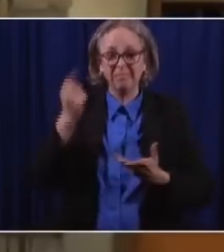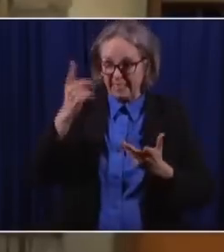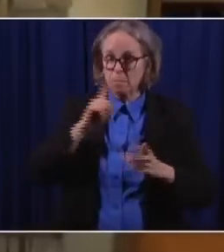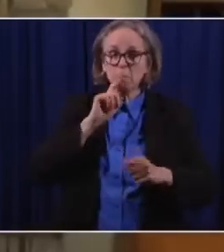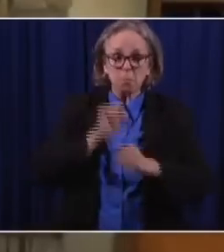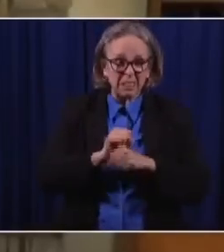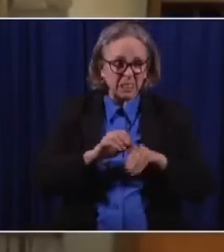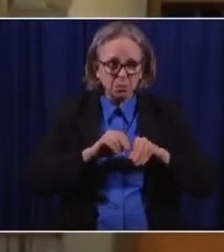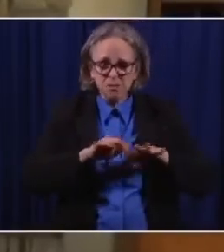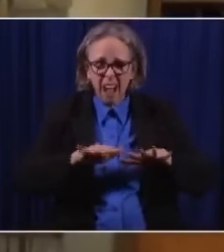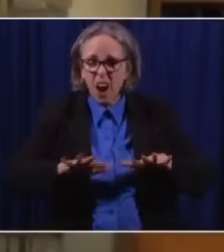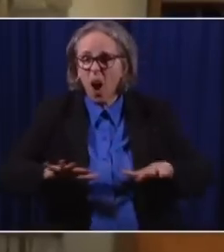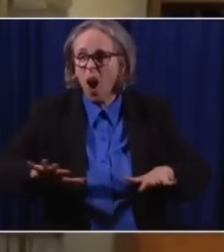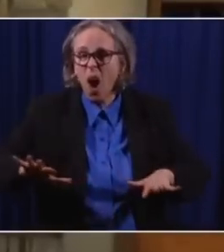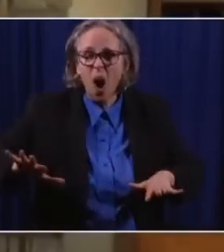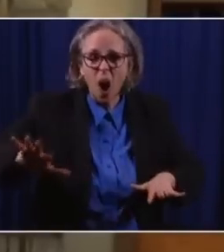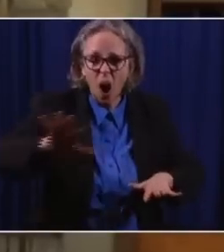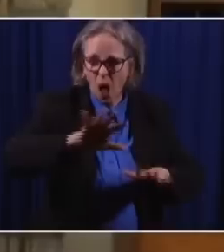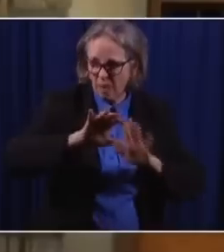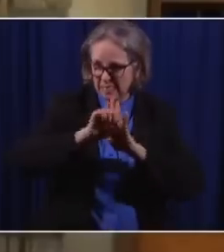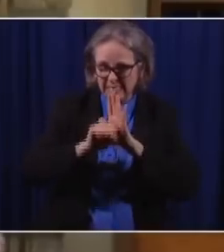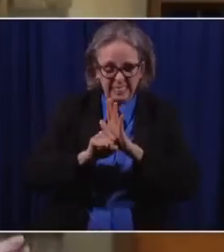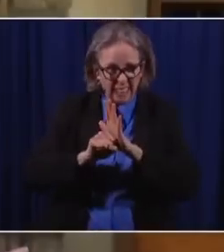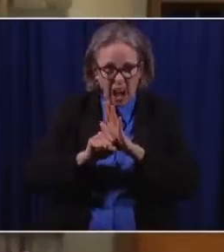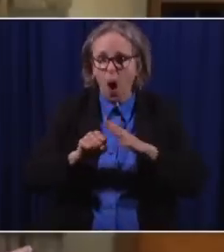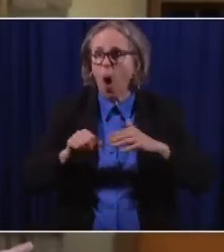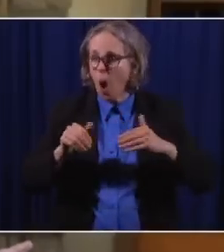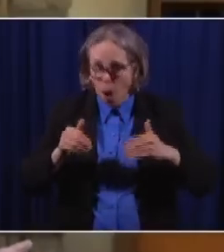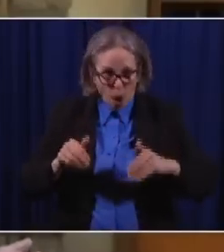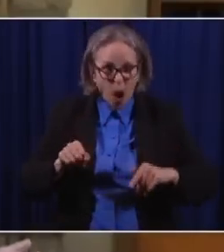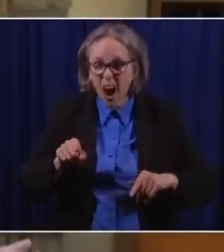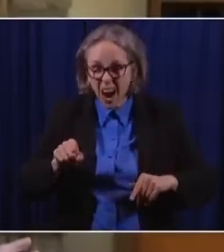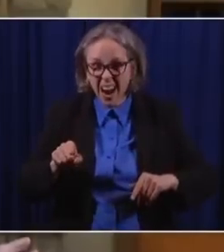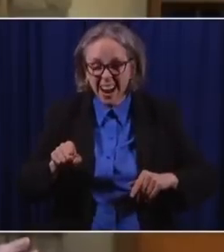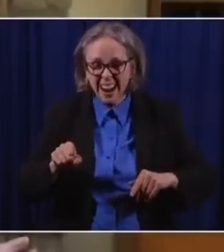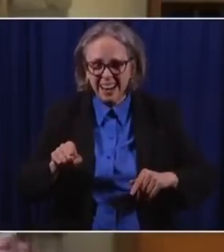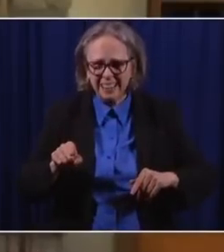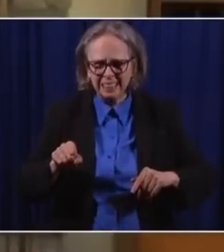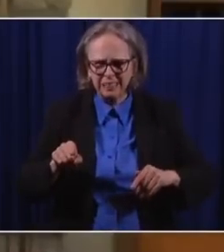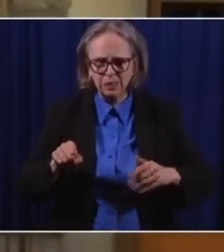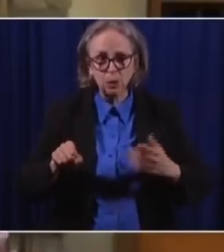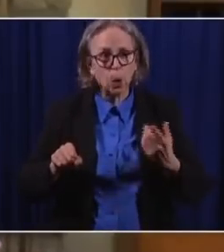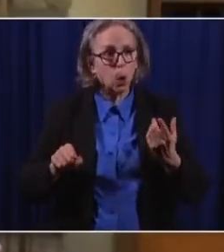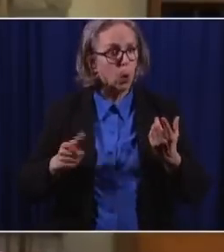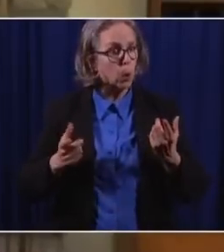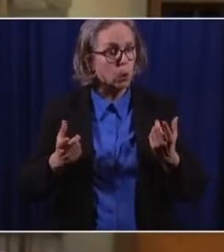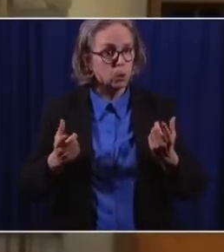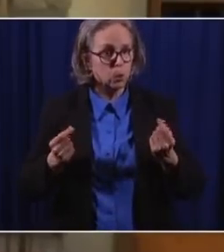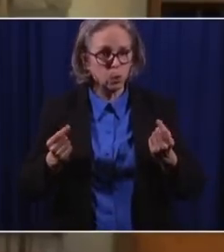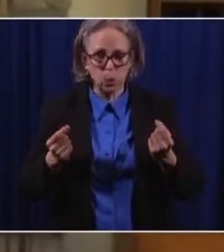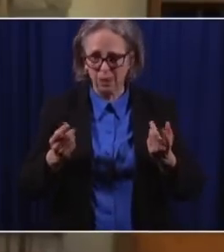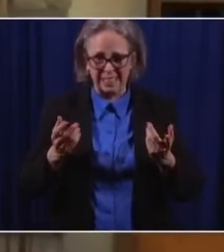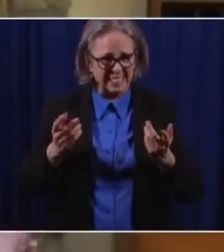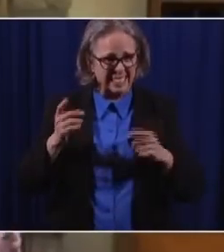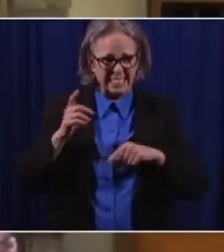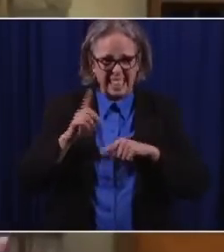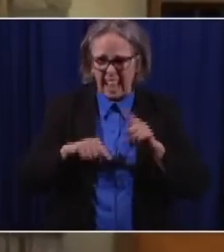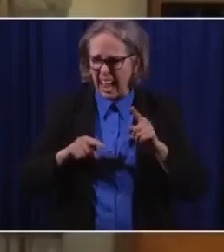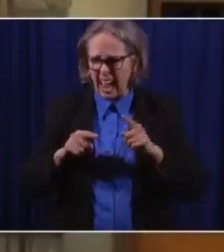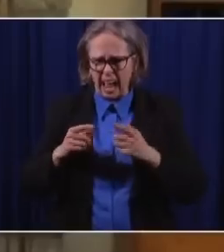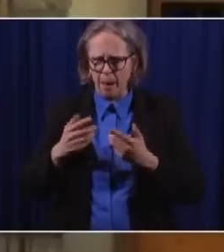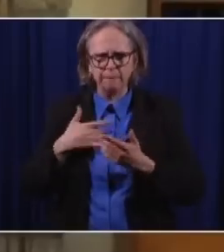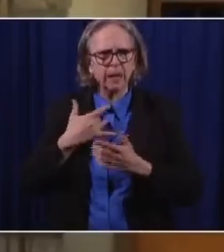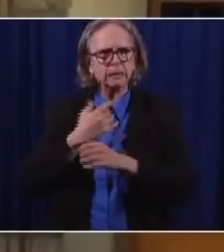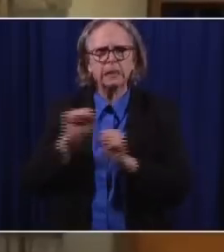the state. So there's no place where this virus isn't at a high level. And that's a shocking thought. but there's no place where